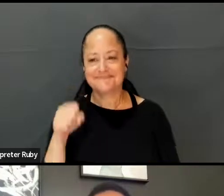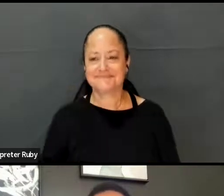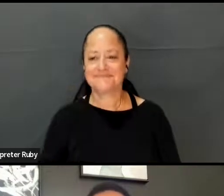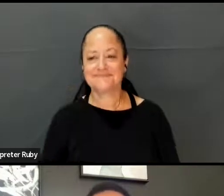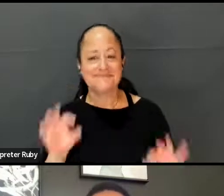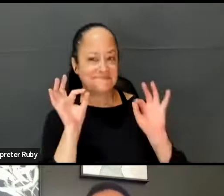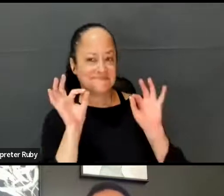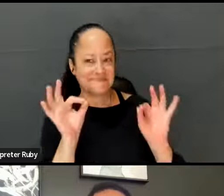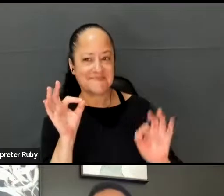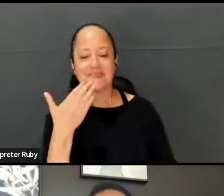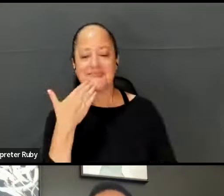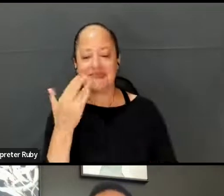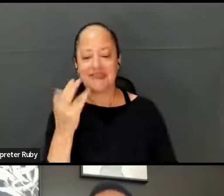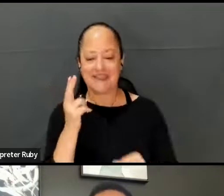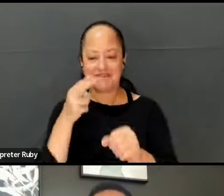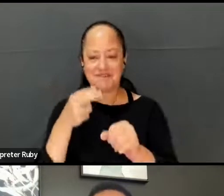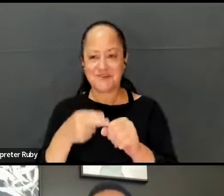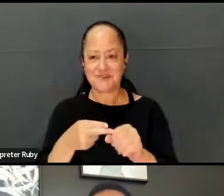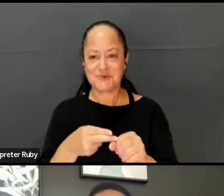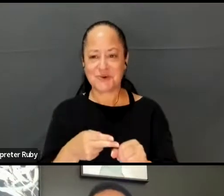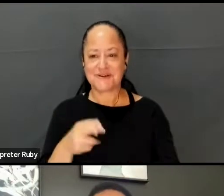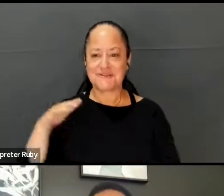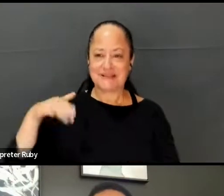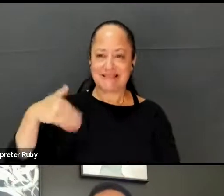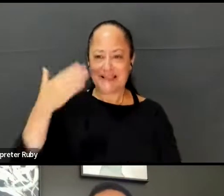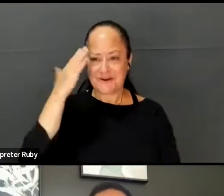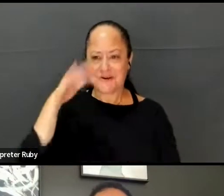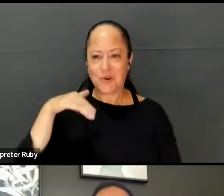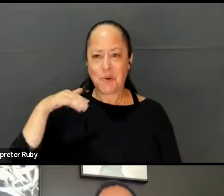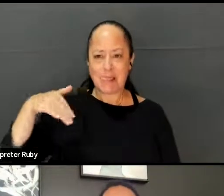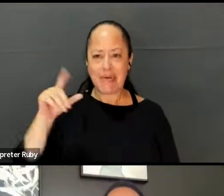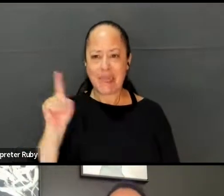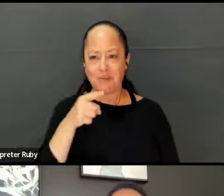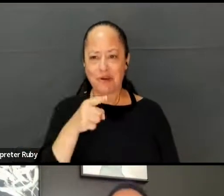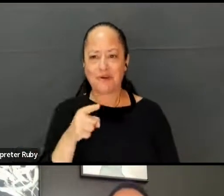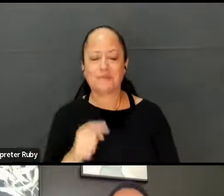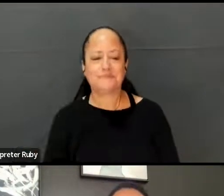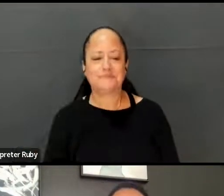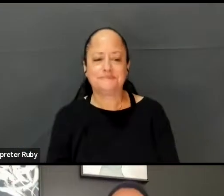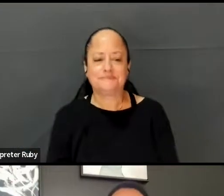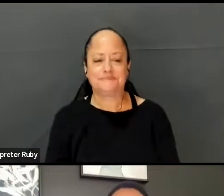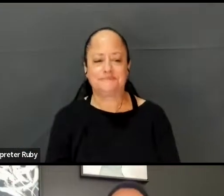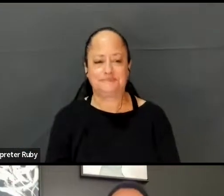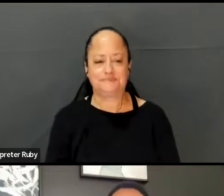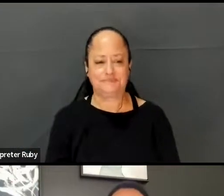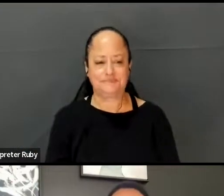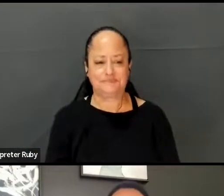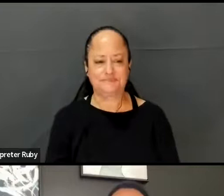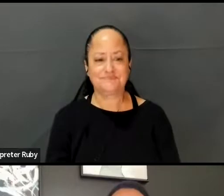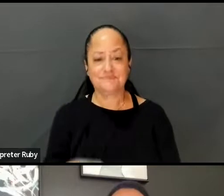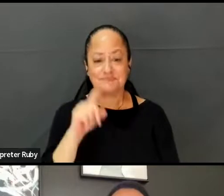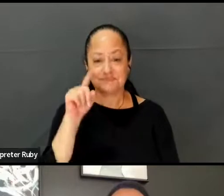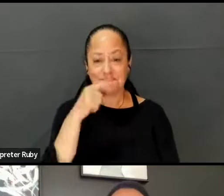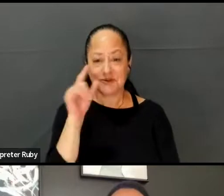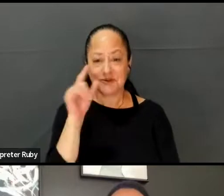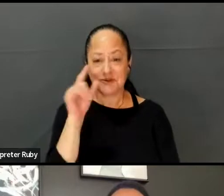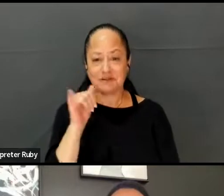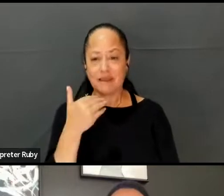Excellent. And thank you for joining us so late. I know it's late where you are. And it looks like we have